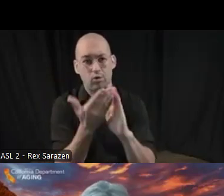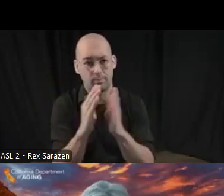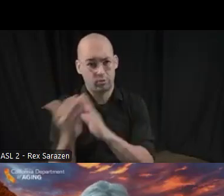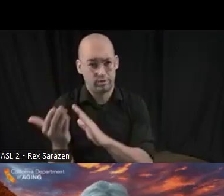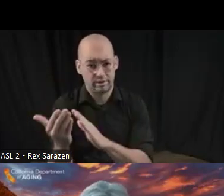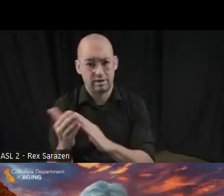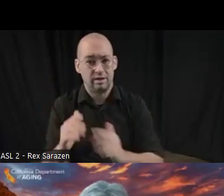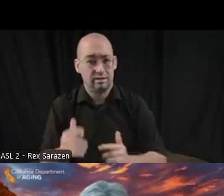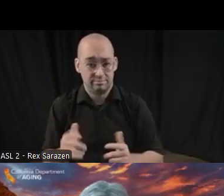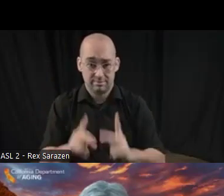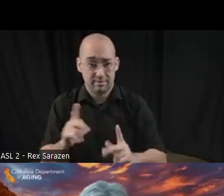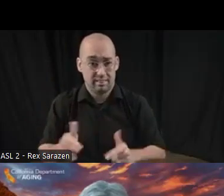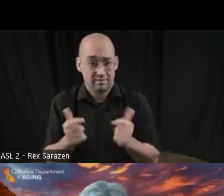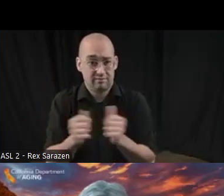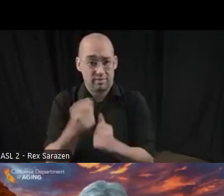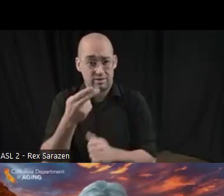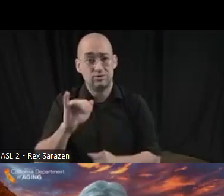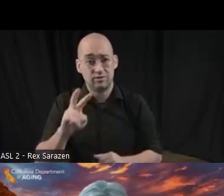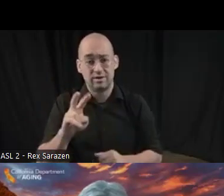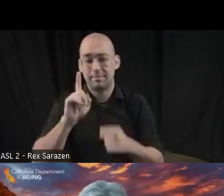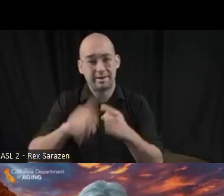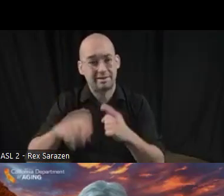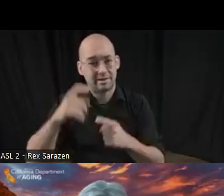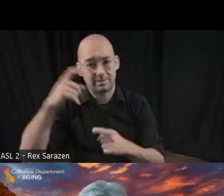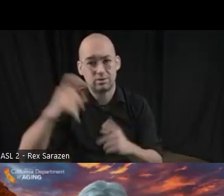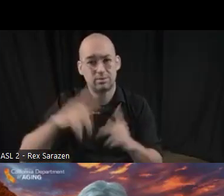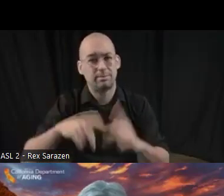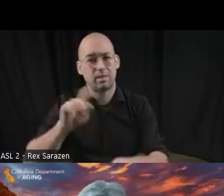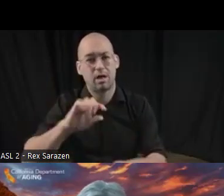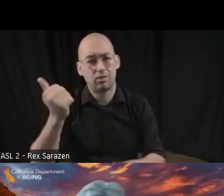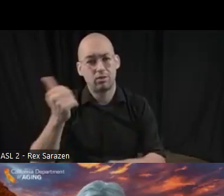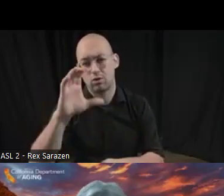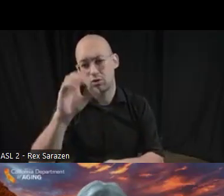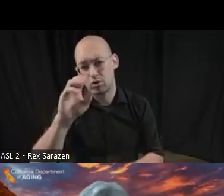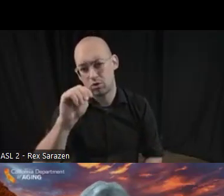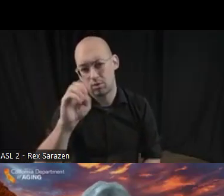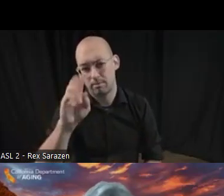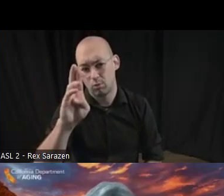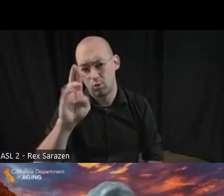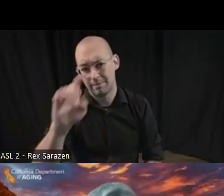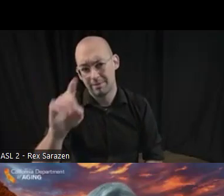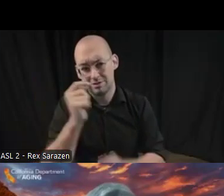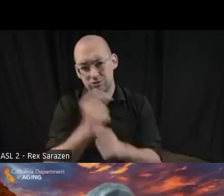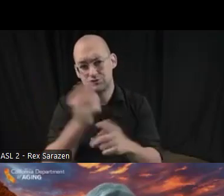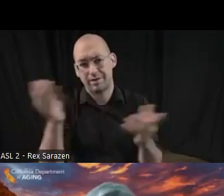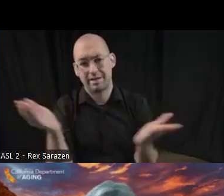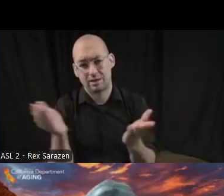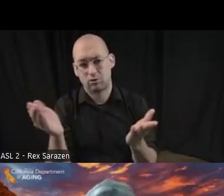with HIV, but I can't imagine that there aren't other comorbidities that people have where you're getting treated here that you're not going to be able to get in your